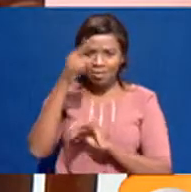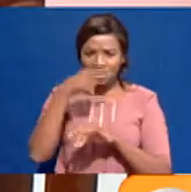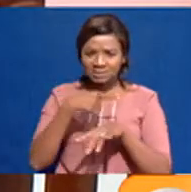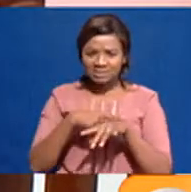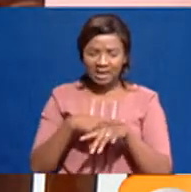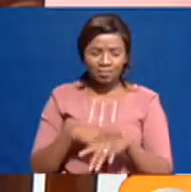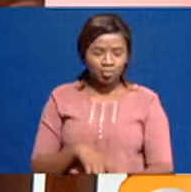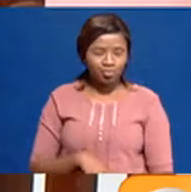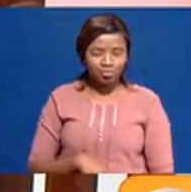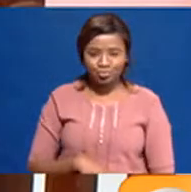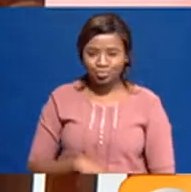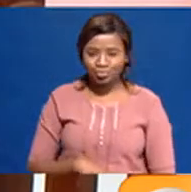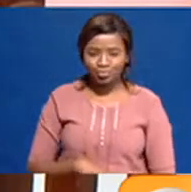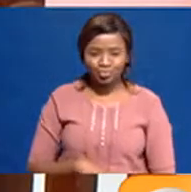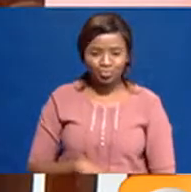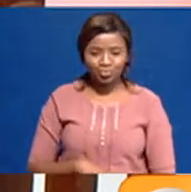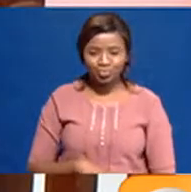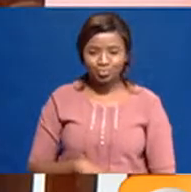You know, where